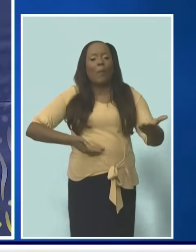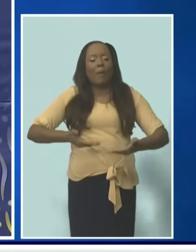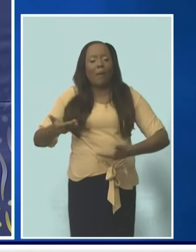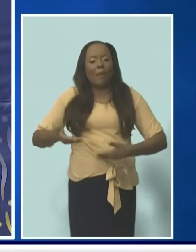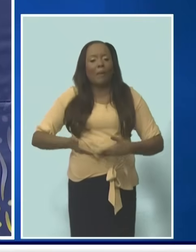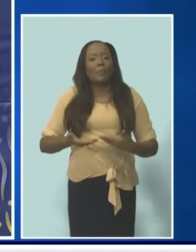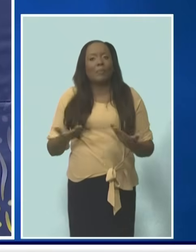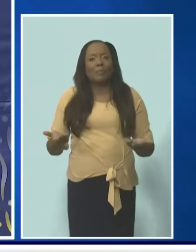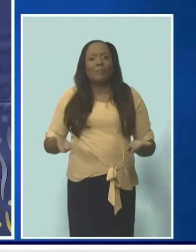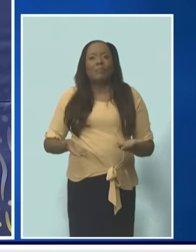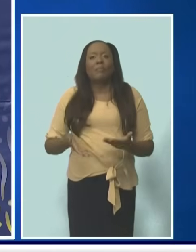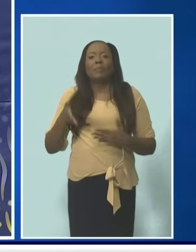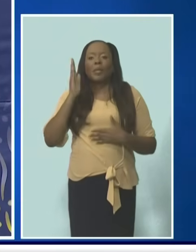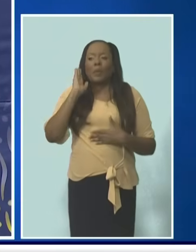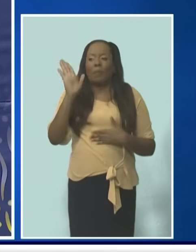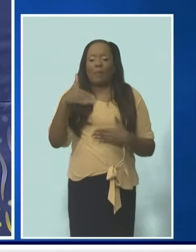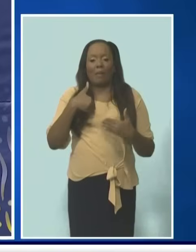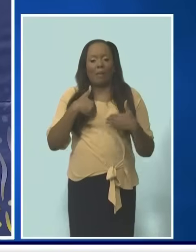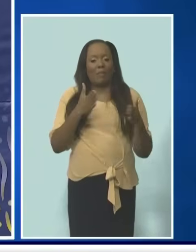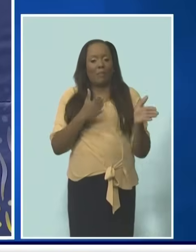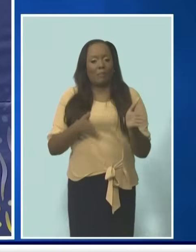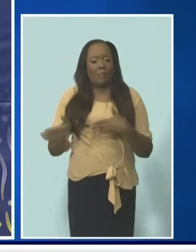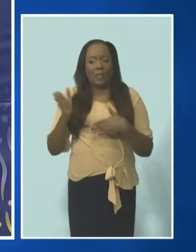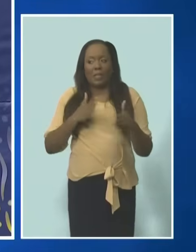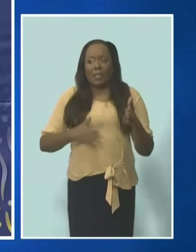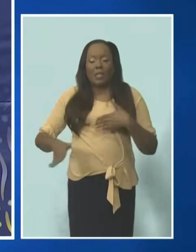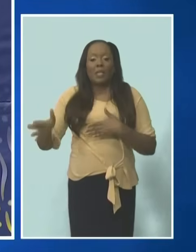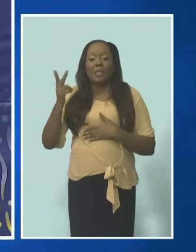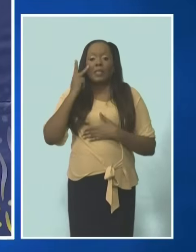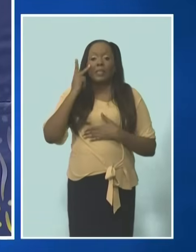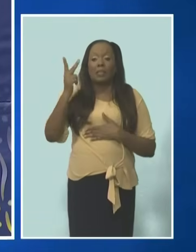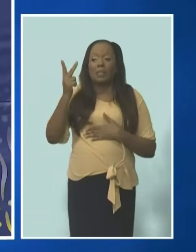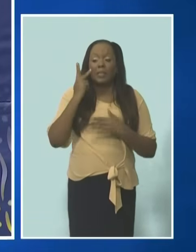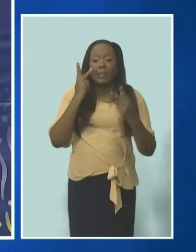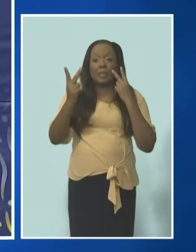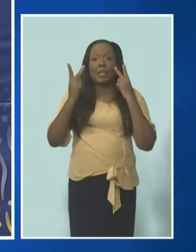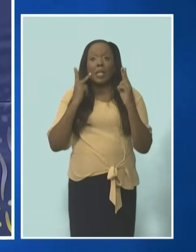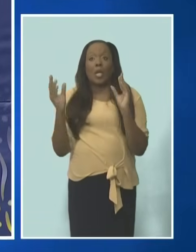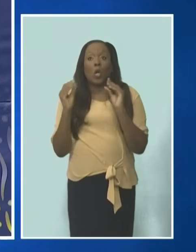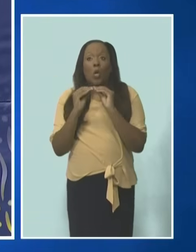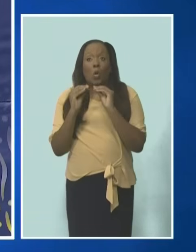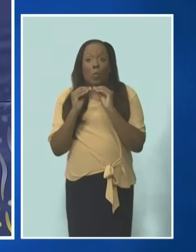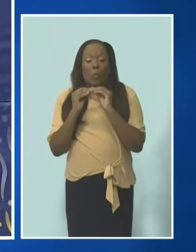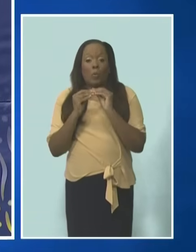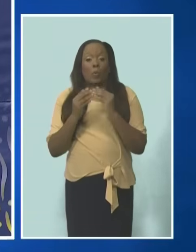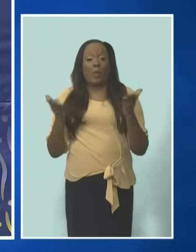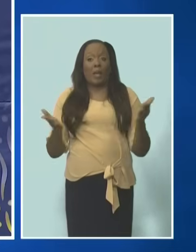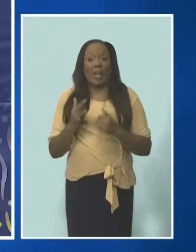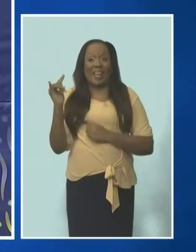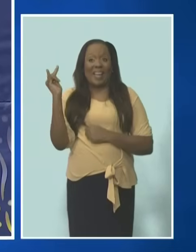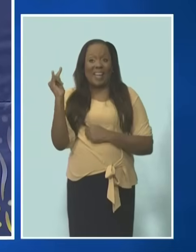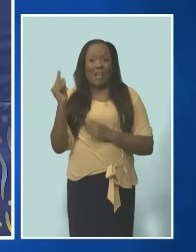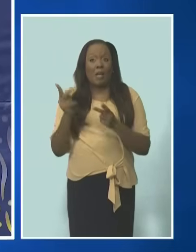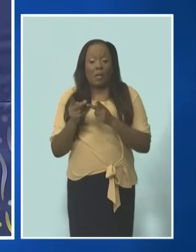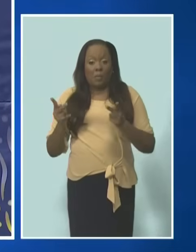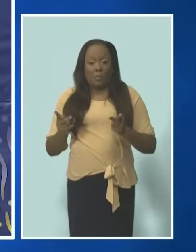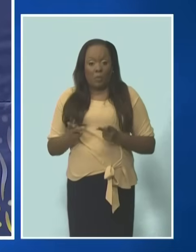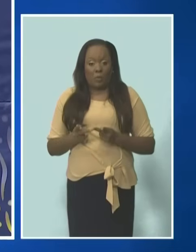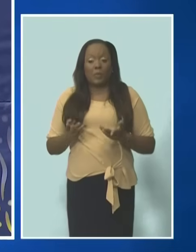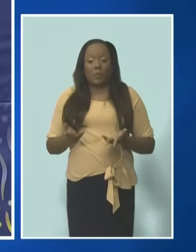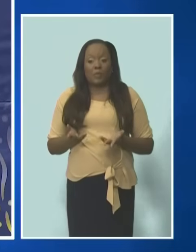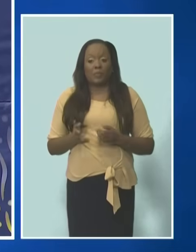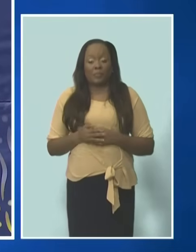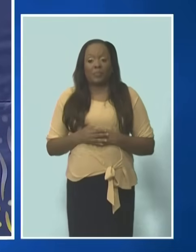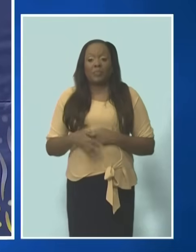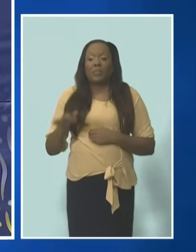be allowing you to see you build some hangar space on this airport, and it